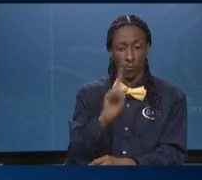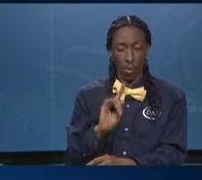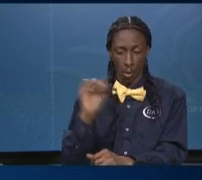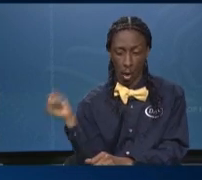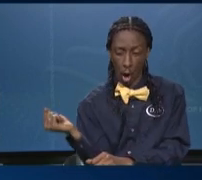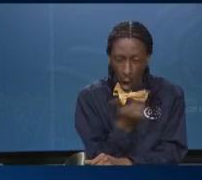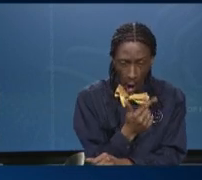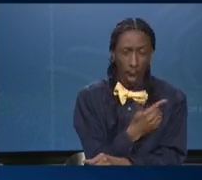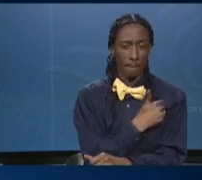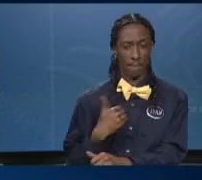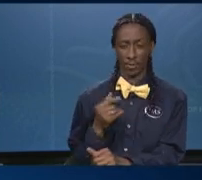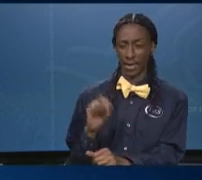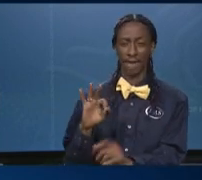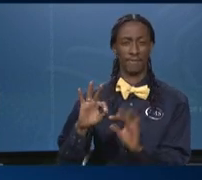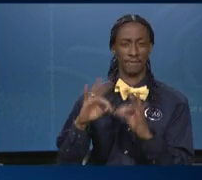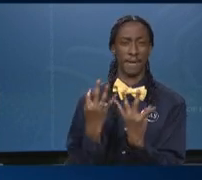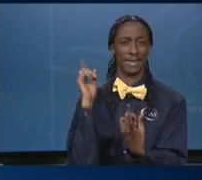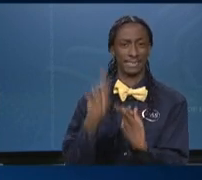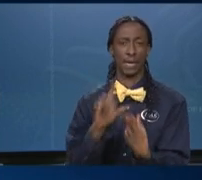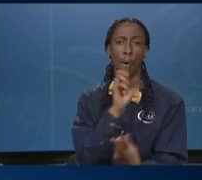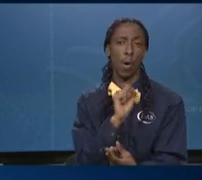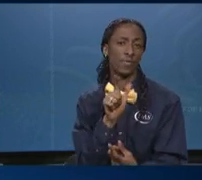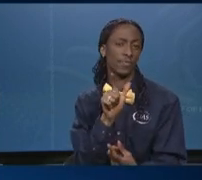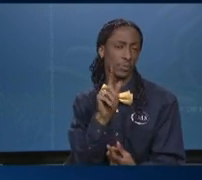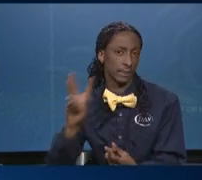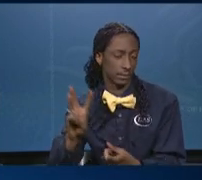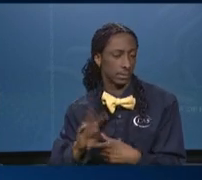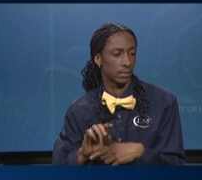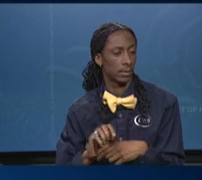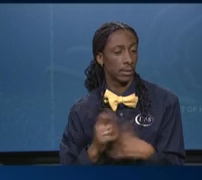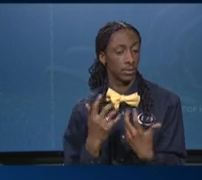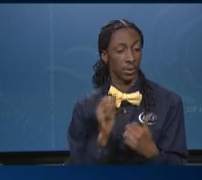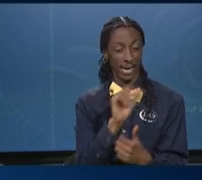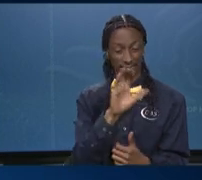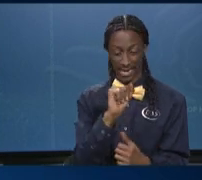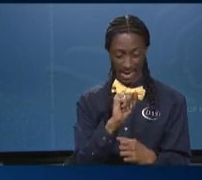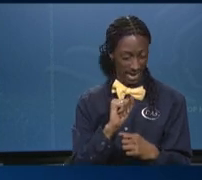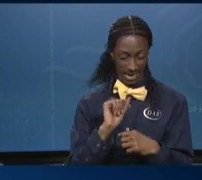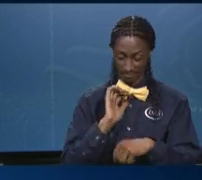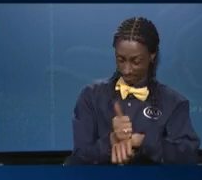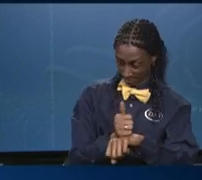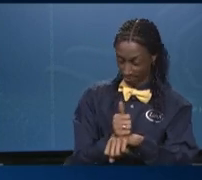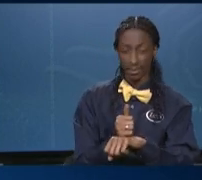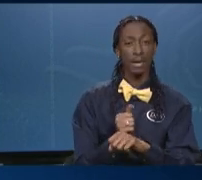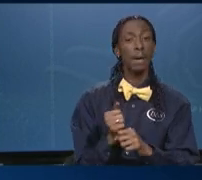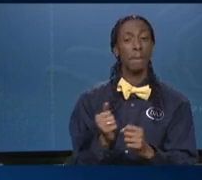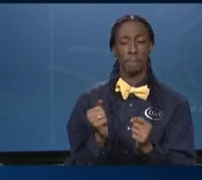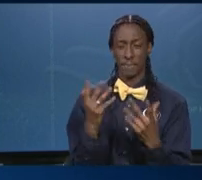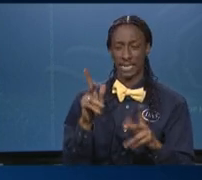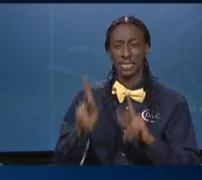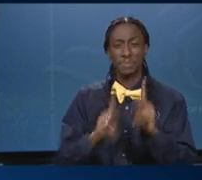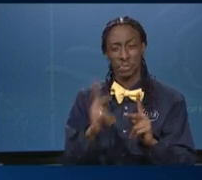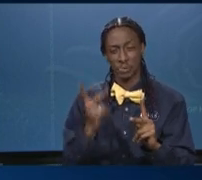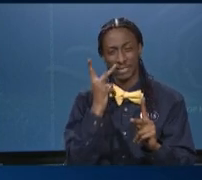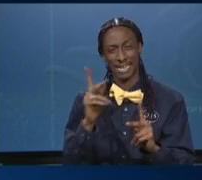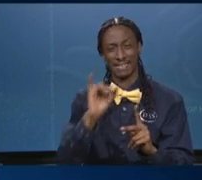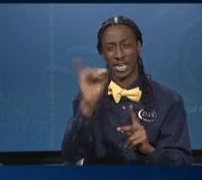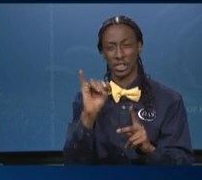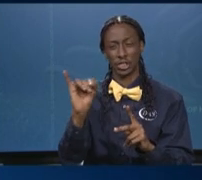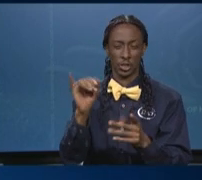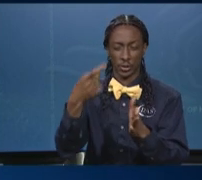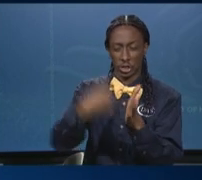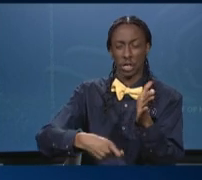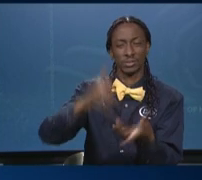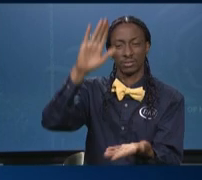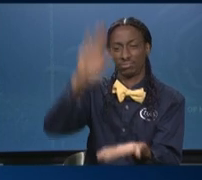26. Since the implementation of the ACA, young people have seen their uninsured rates cut in half. Many